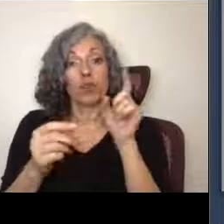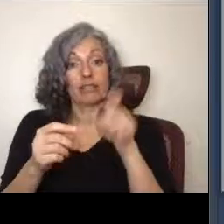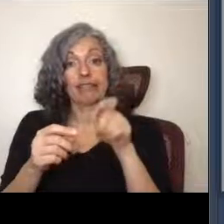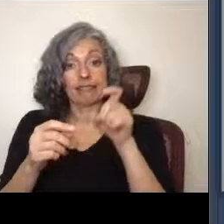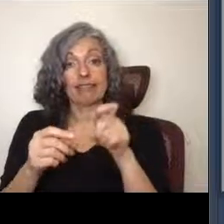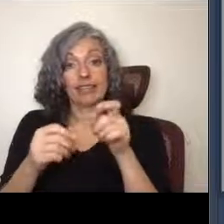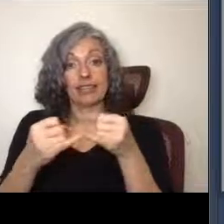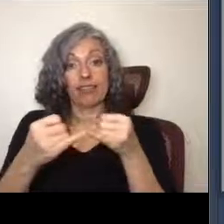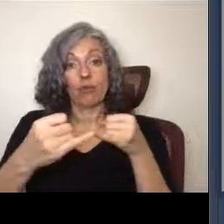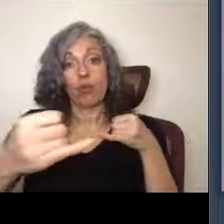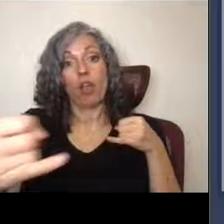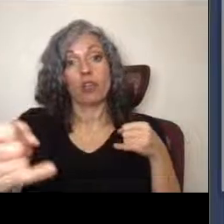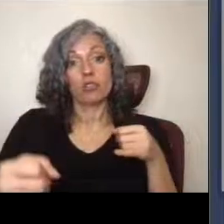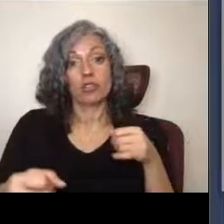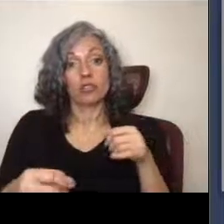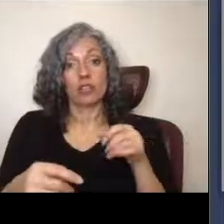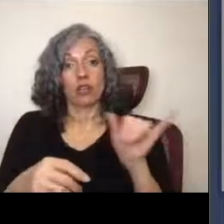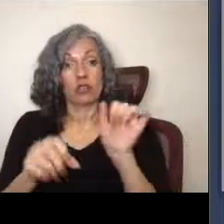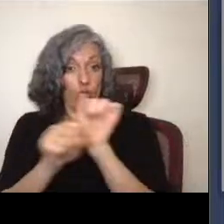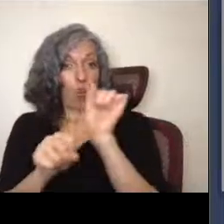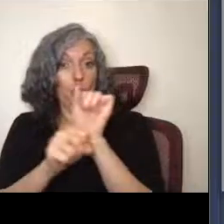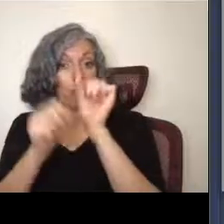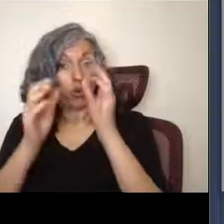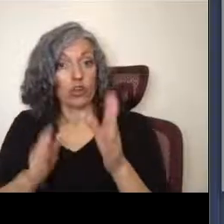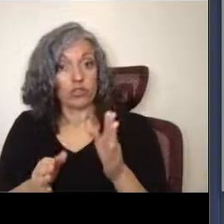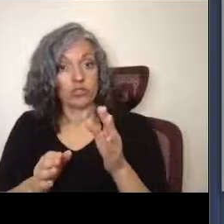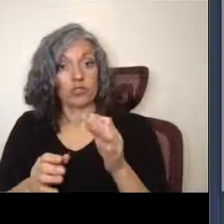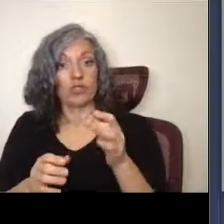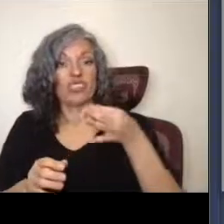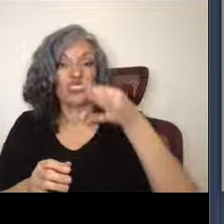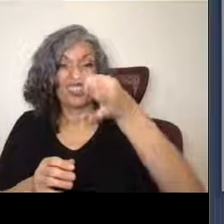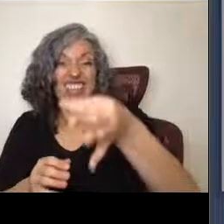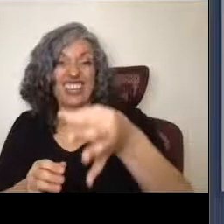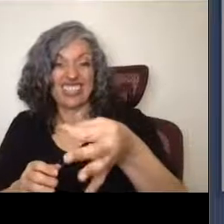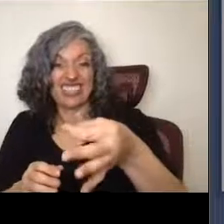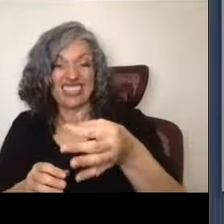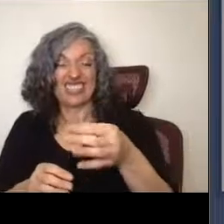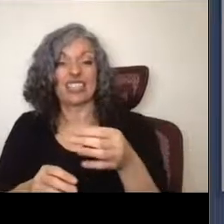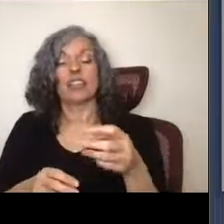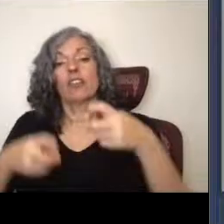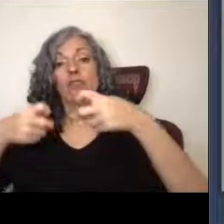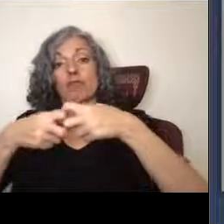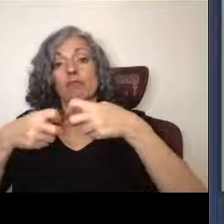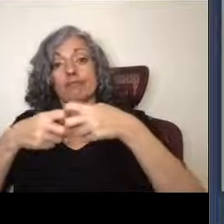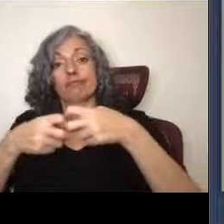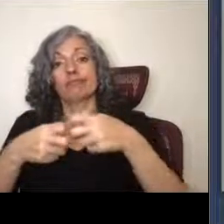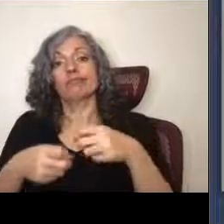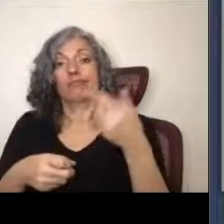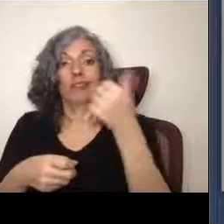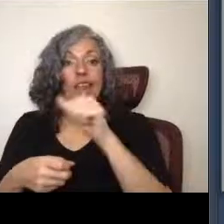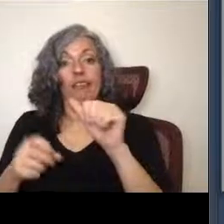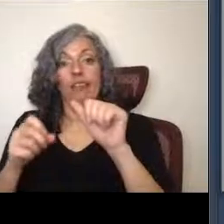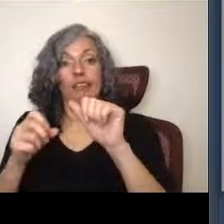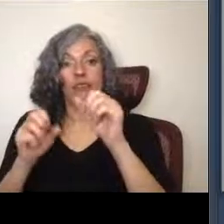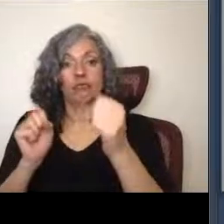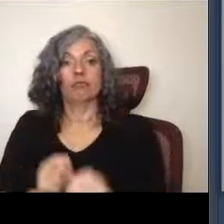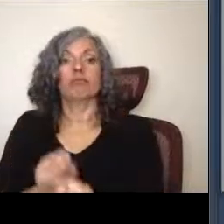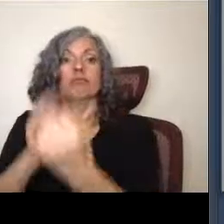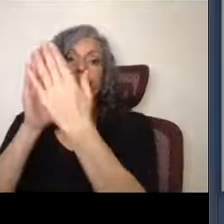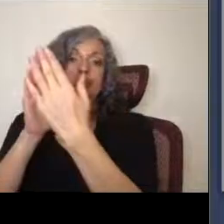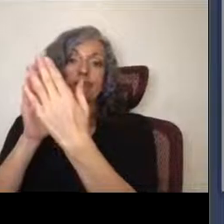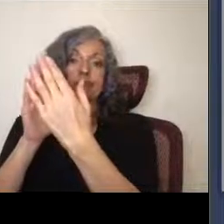to perform the work. Also, there were delays to the utility verification process to determine any conflicts that would require